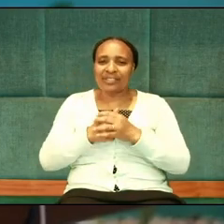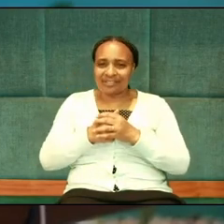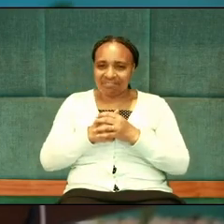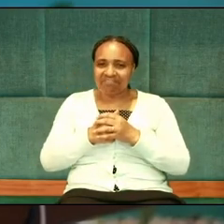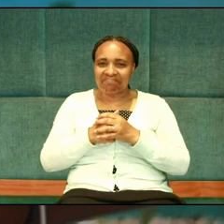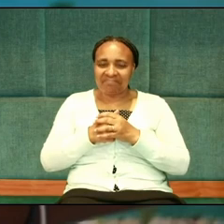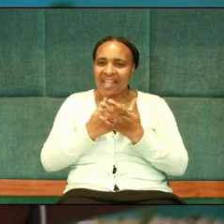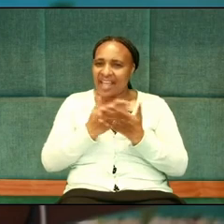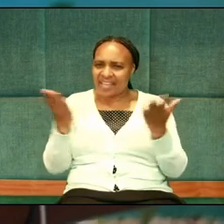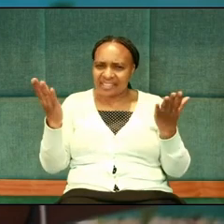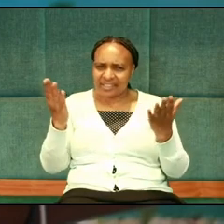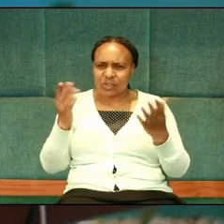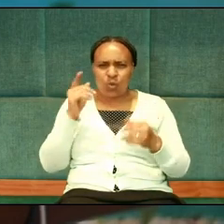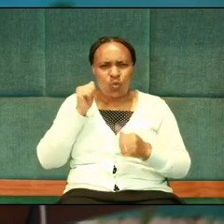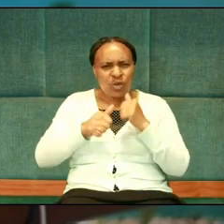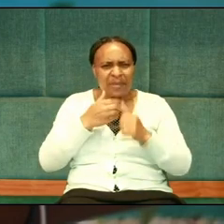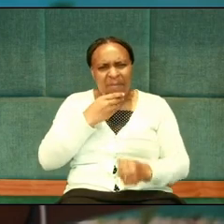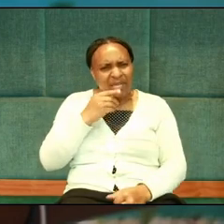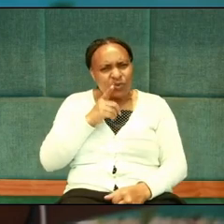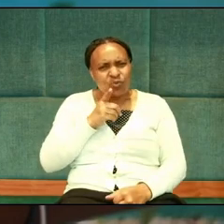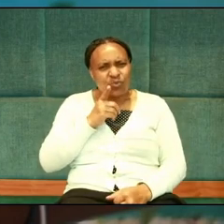attire is nice. Which man are you?